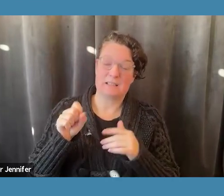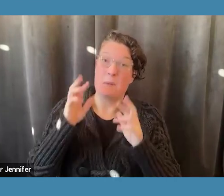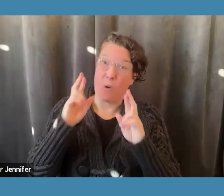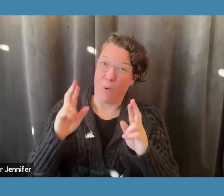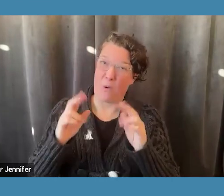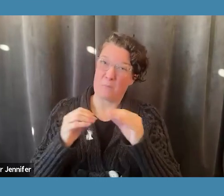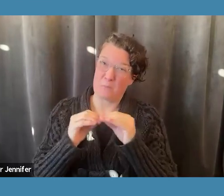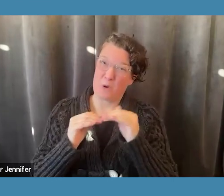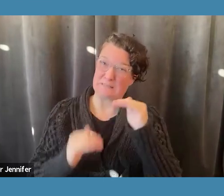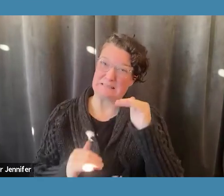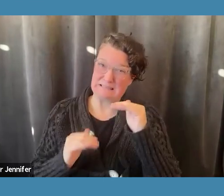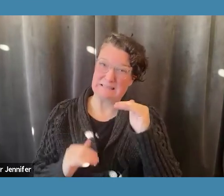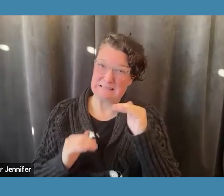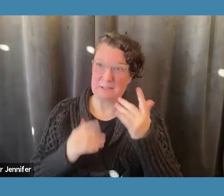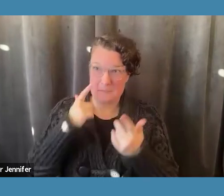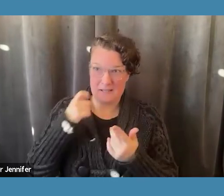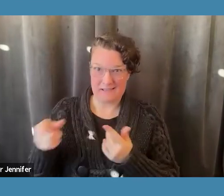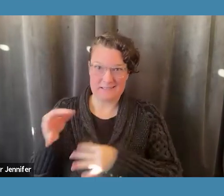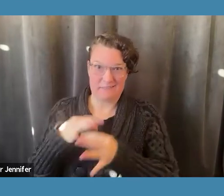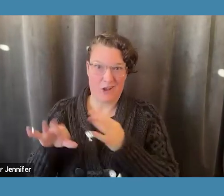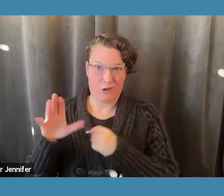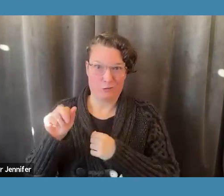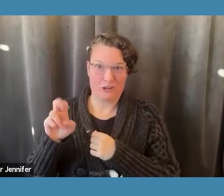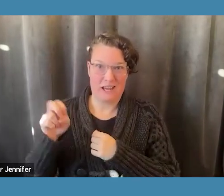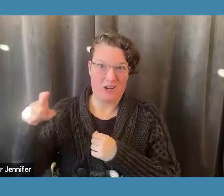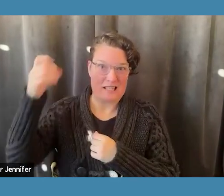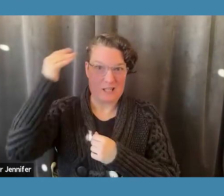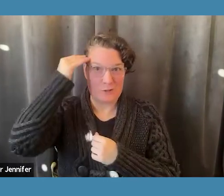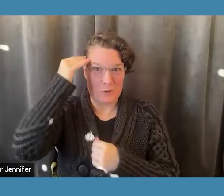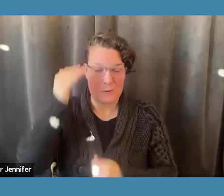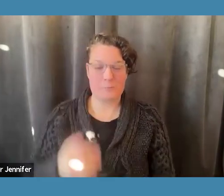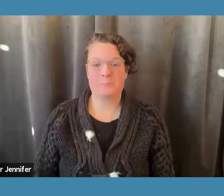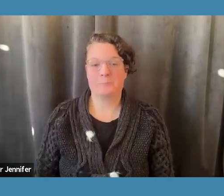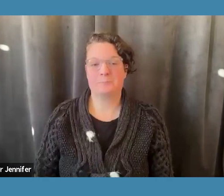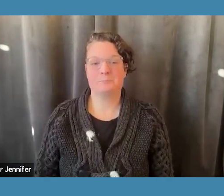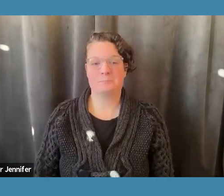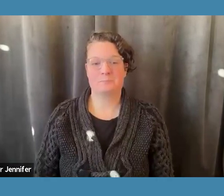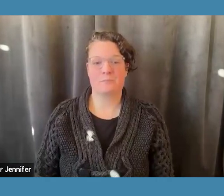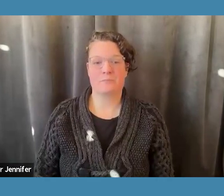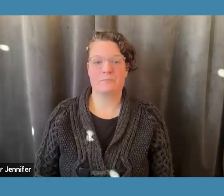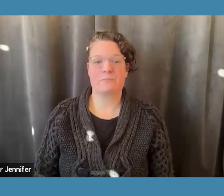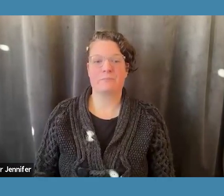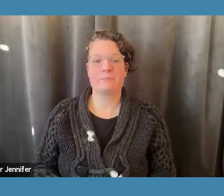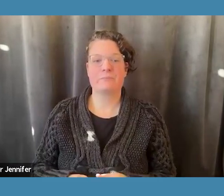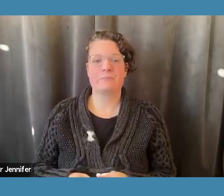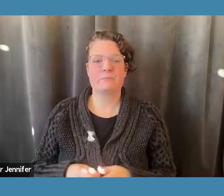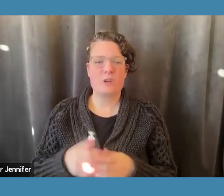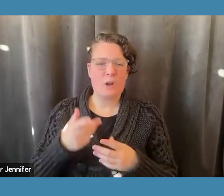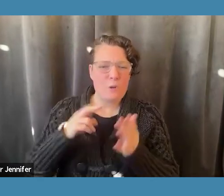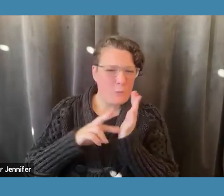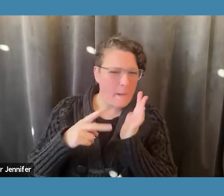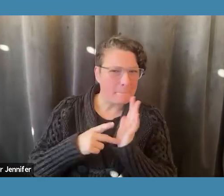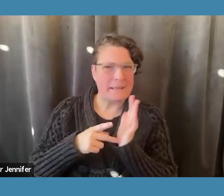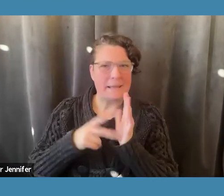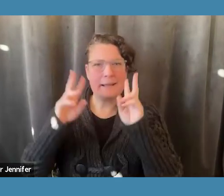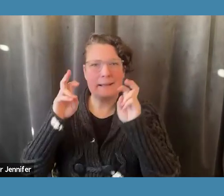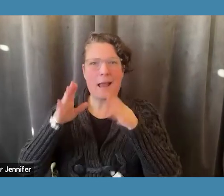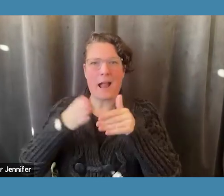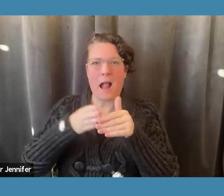And an important part of this is what is a complete application? You know, their 60 days